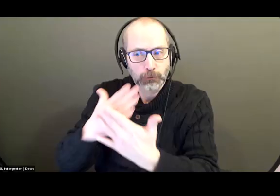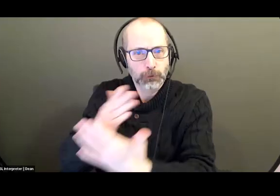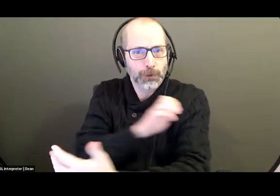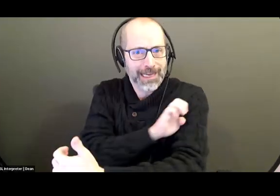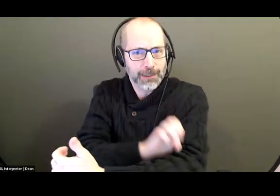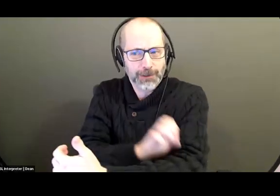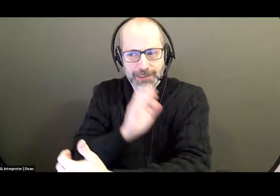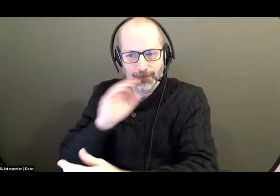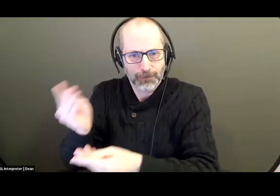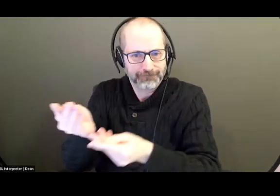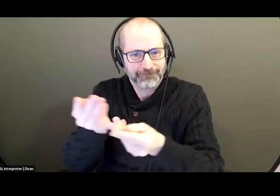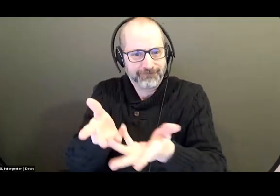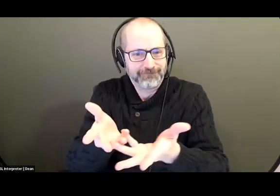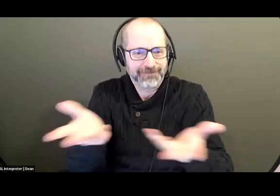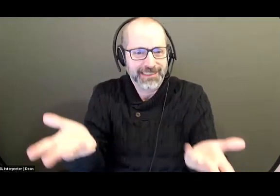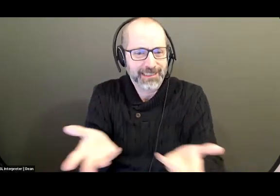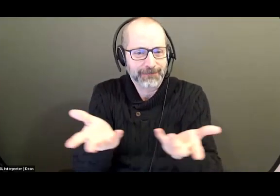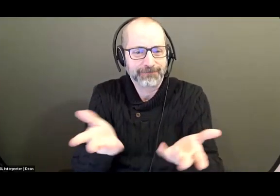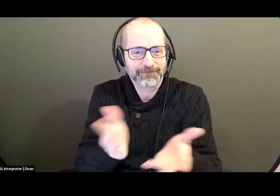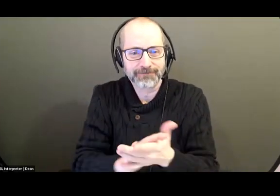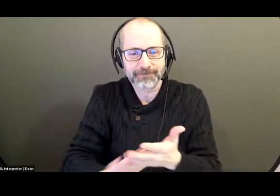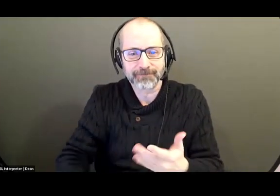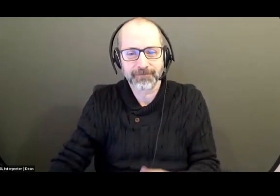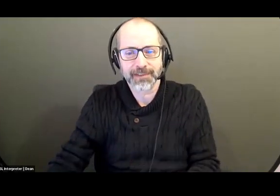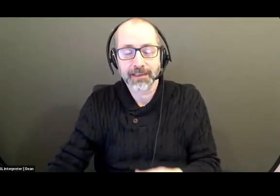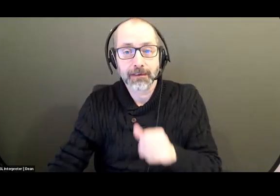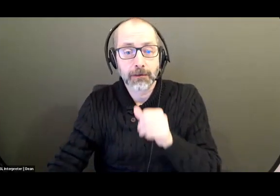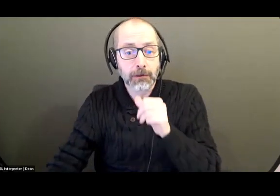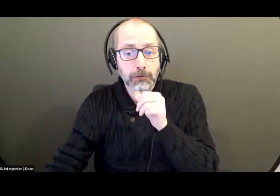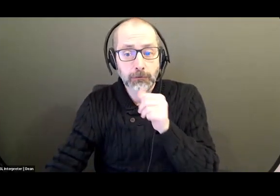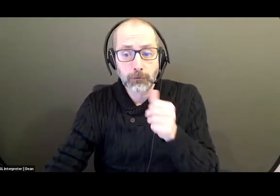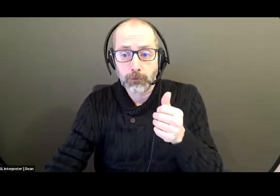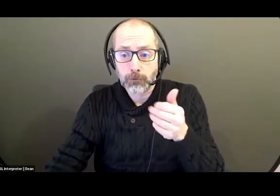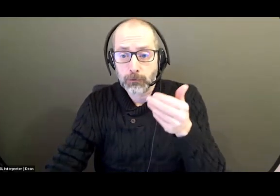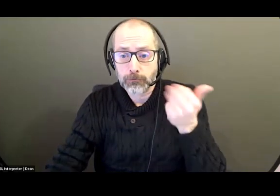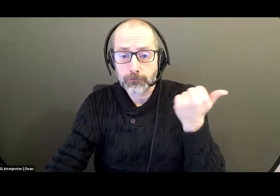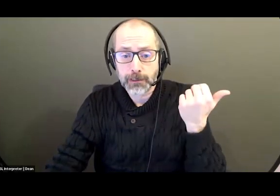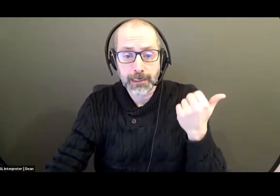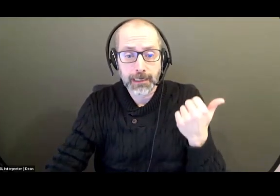the energy he brings even through a recording like that.